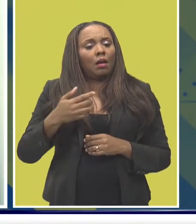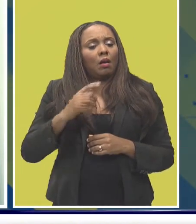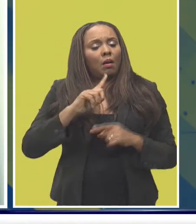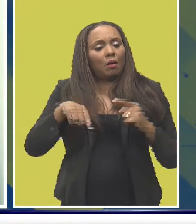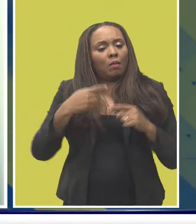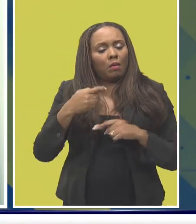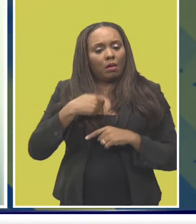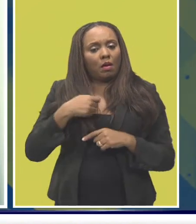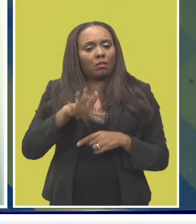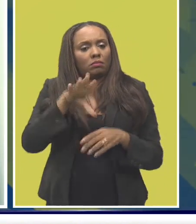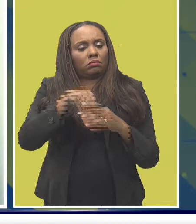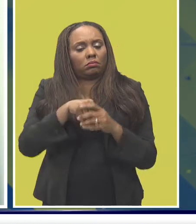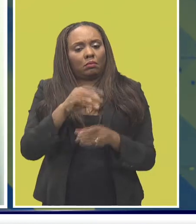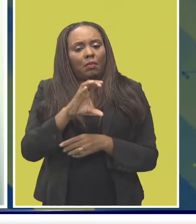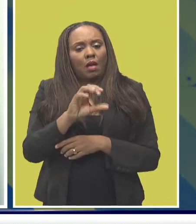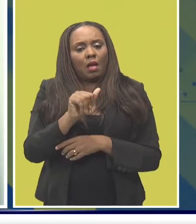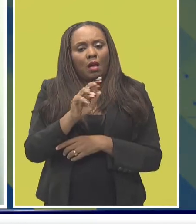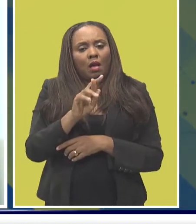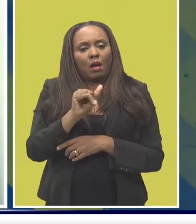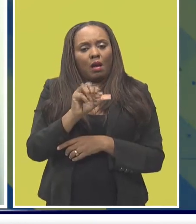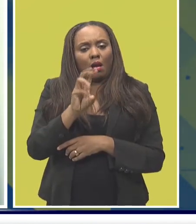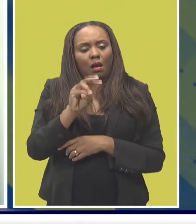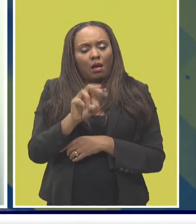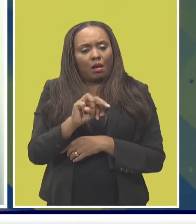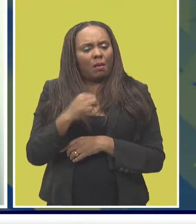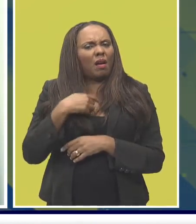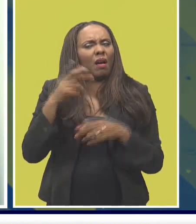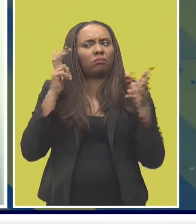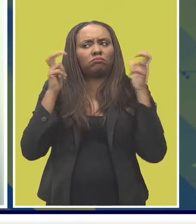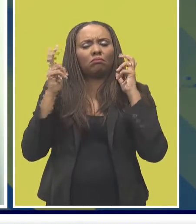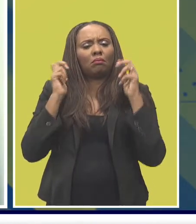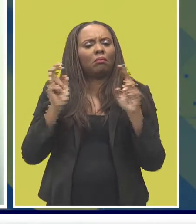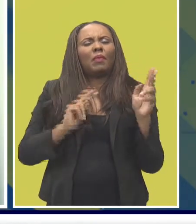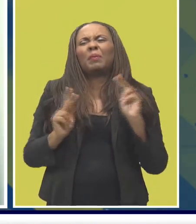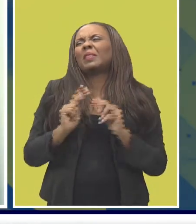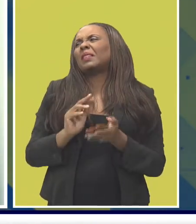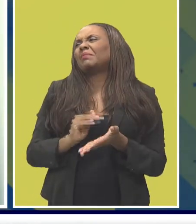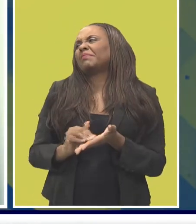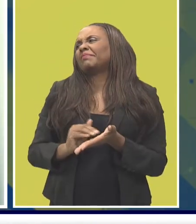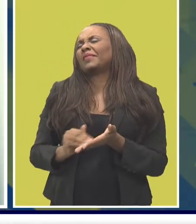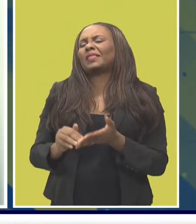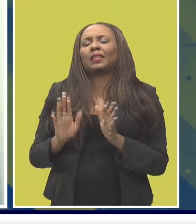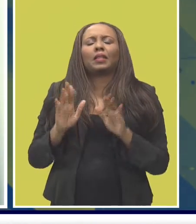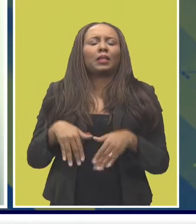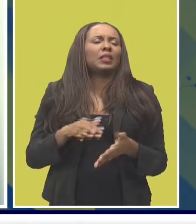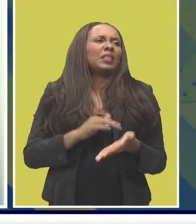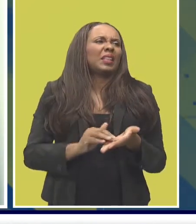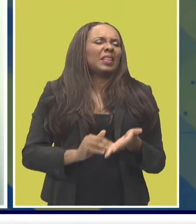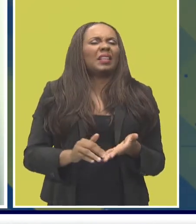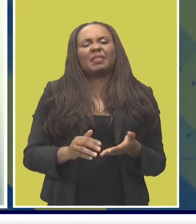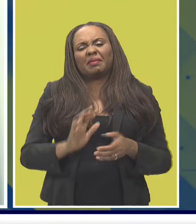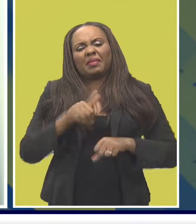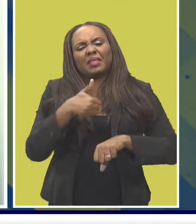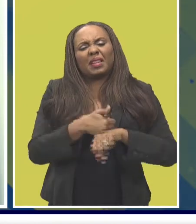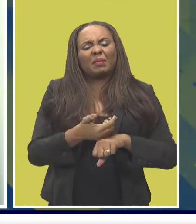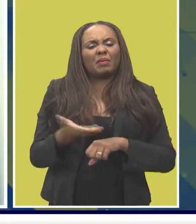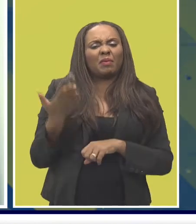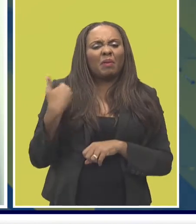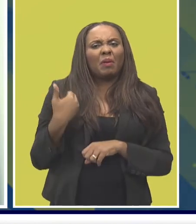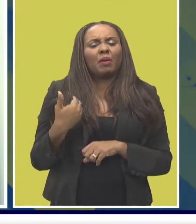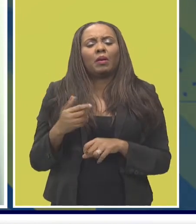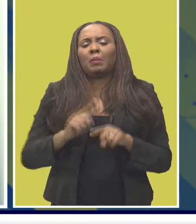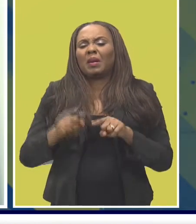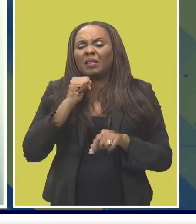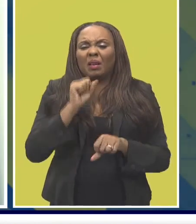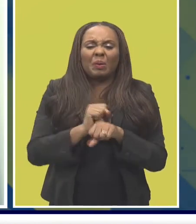to CARICOM, I heard member states with all kinds of excuses that they had set them up in the past, but they had not